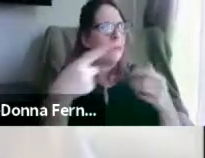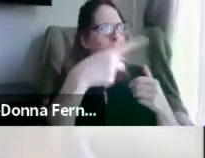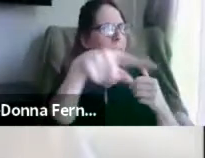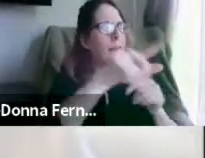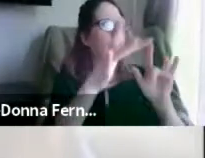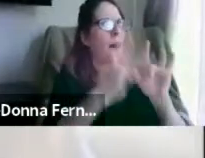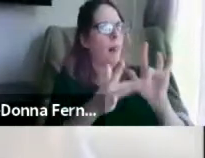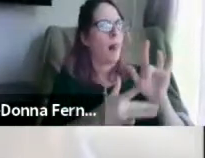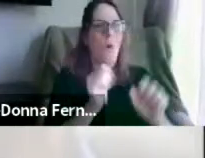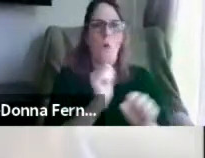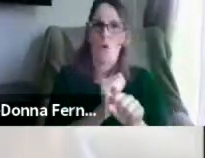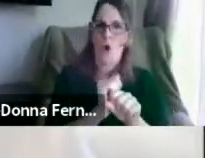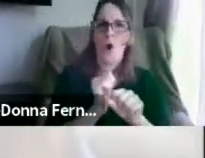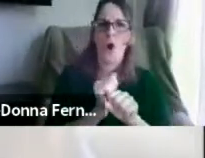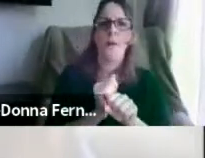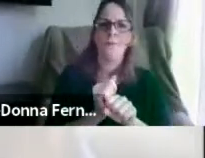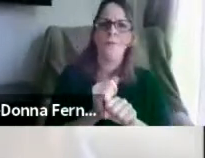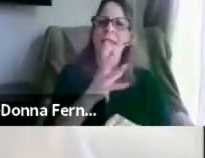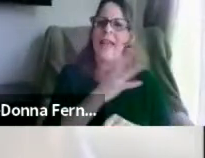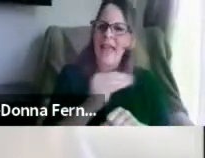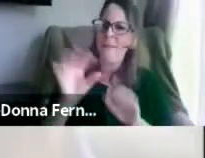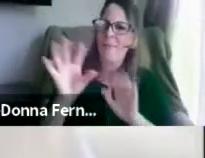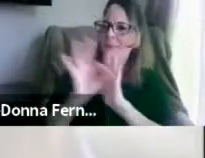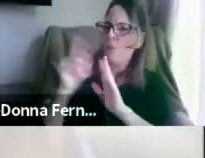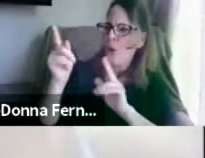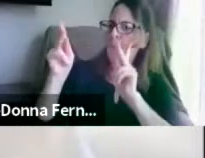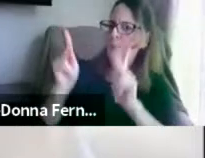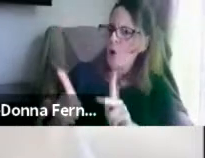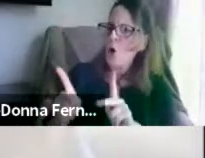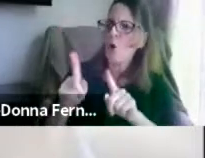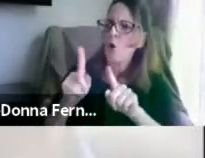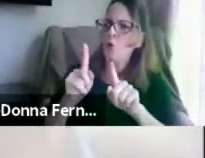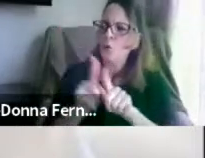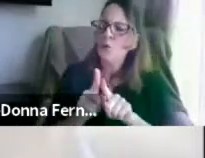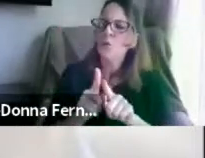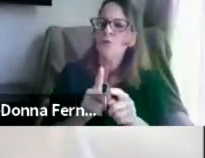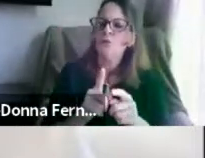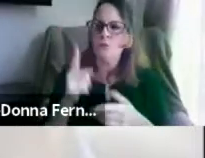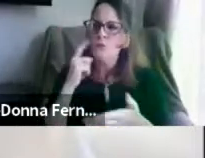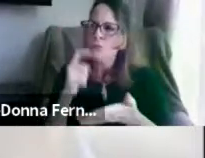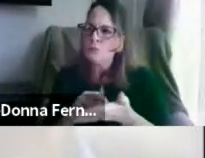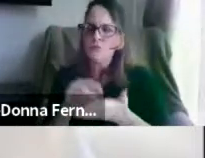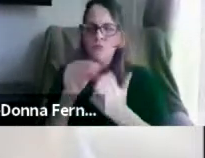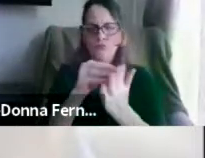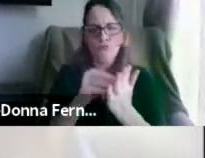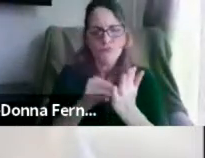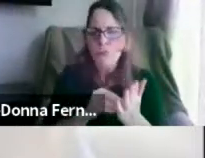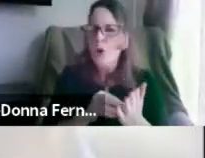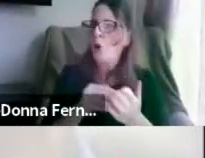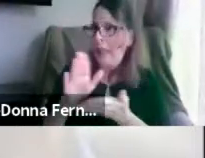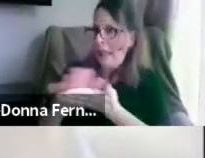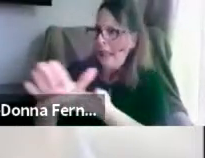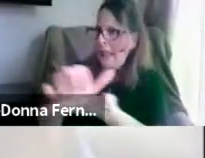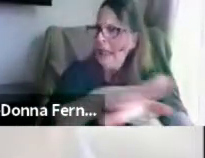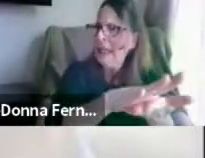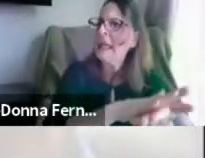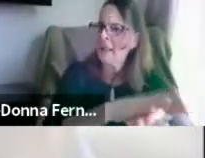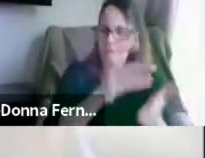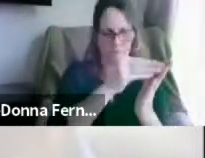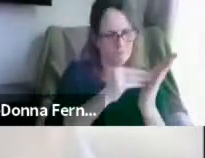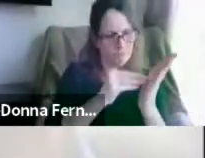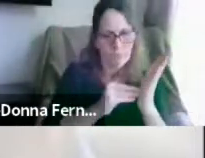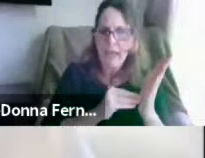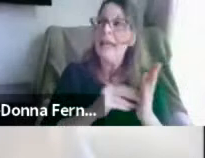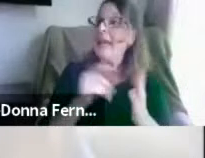checklists. Designate a manager to monitor and document all of the cleaning going on. This will be good for a number of reasons. If there